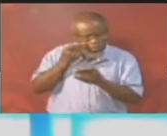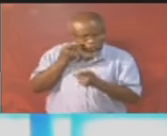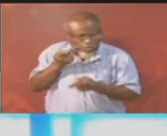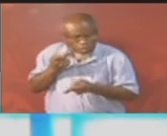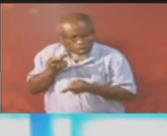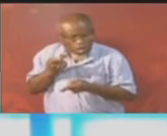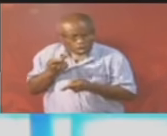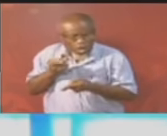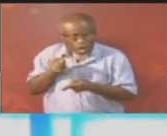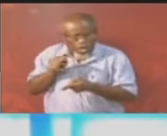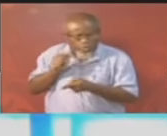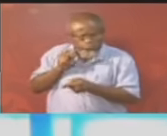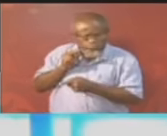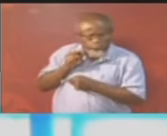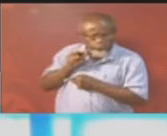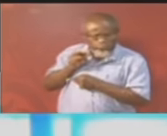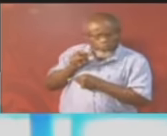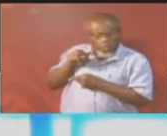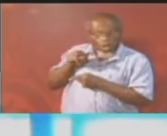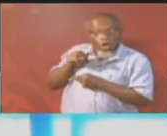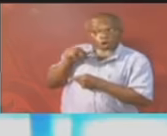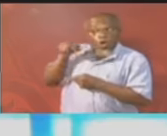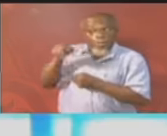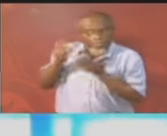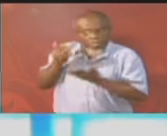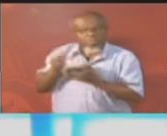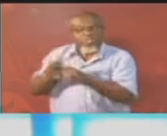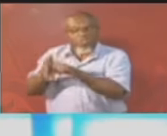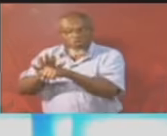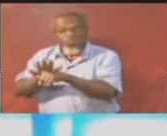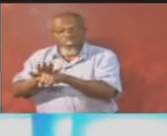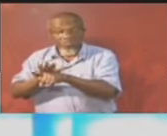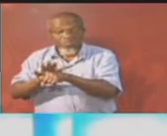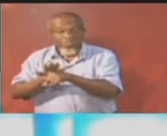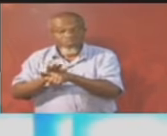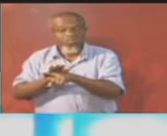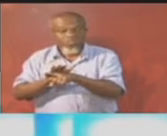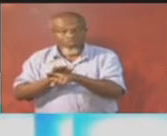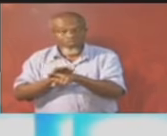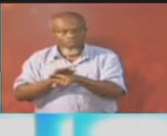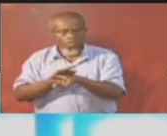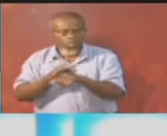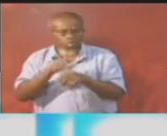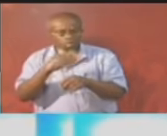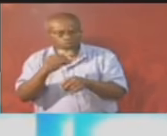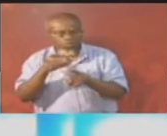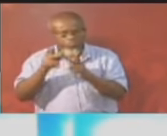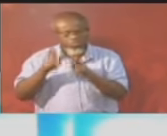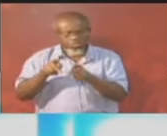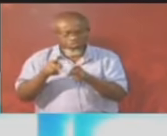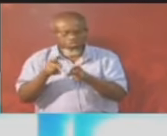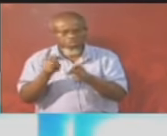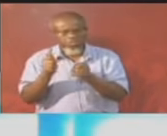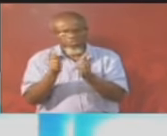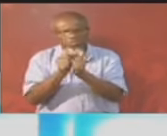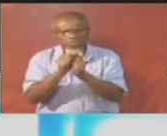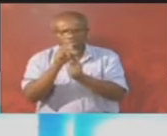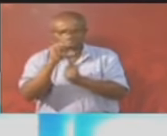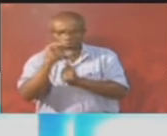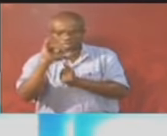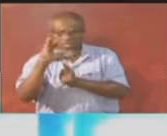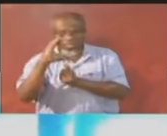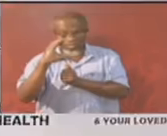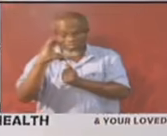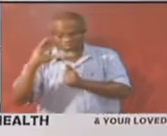as any update on the figures as it pertains to persons with long COVID, COVID tools, MIS-C, and those sort of things?